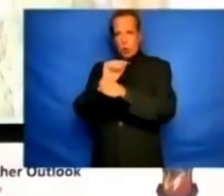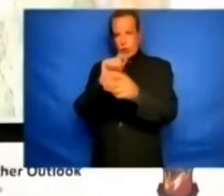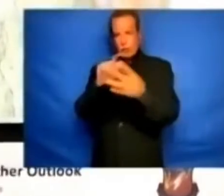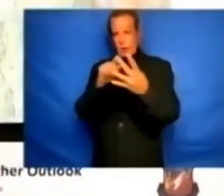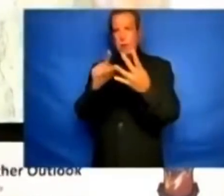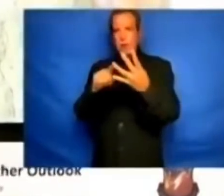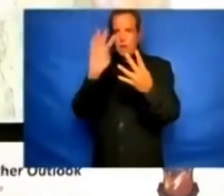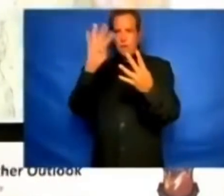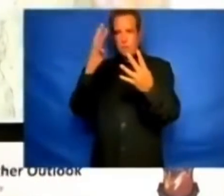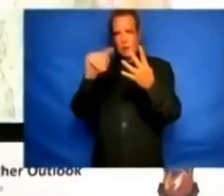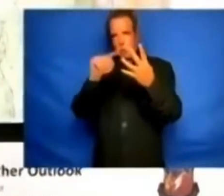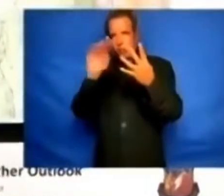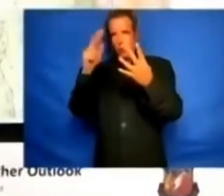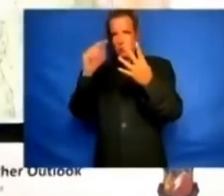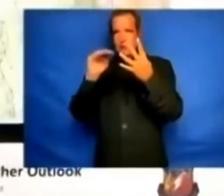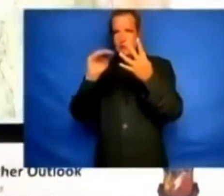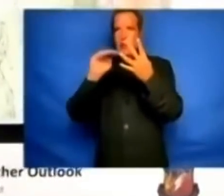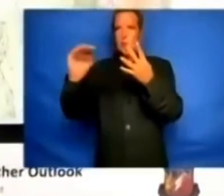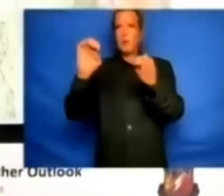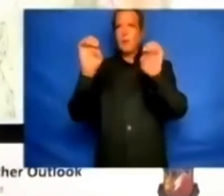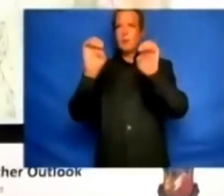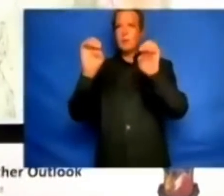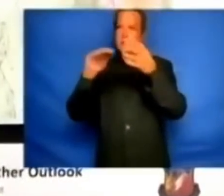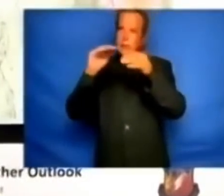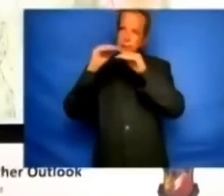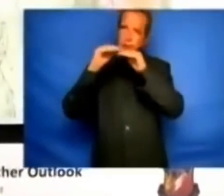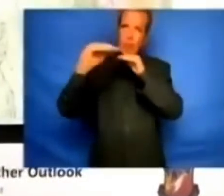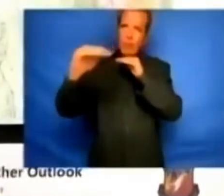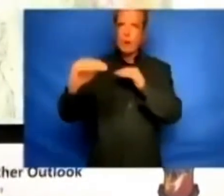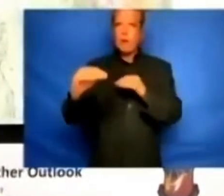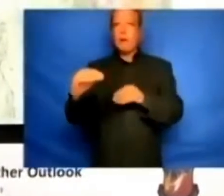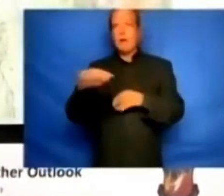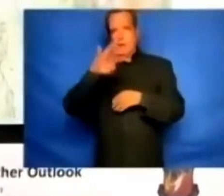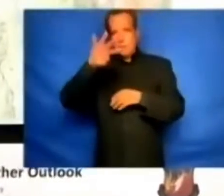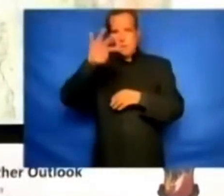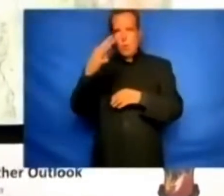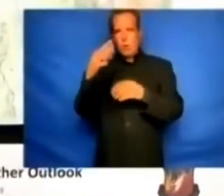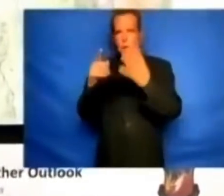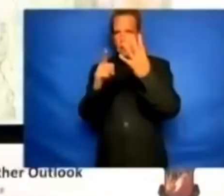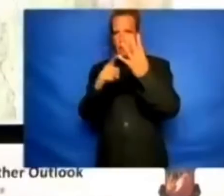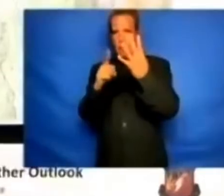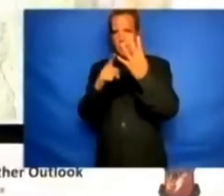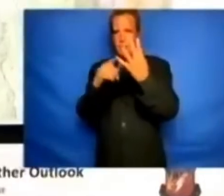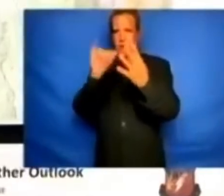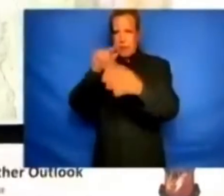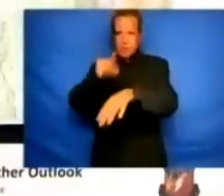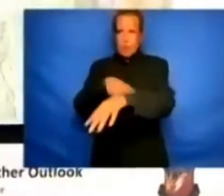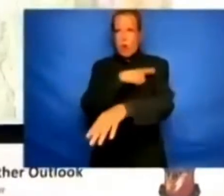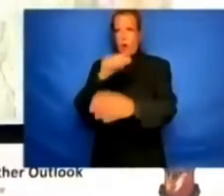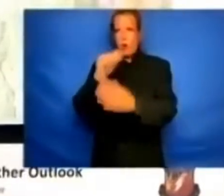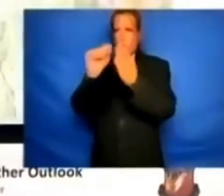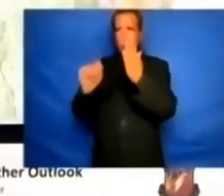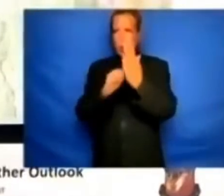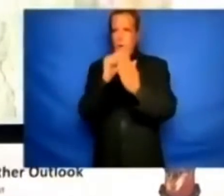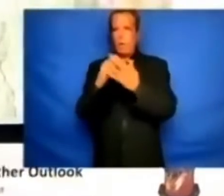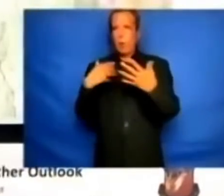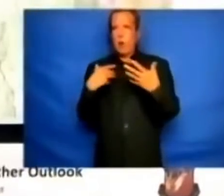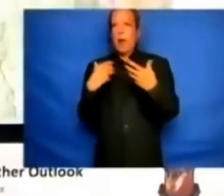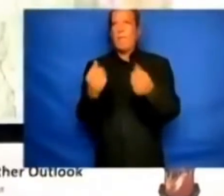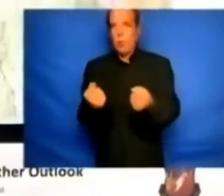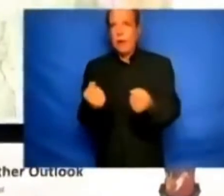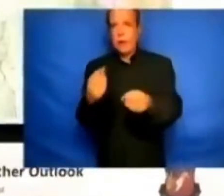stabilization, emergency stabilization. And then the fourth step goes into that long-term recovery phase. So I currently have